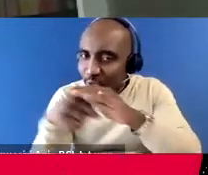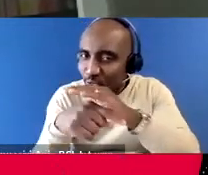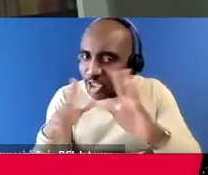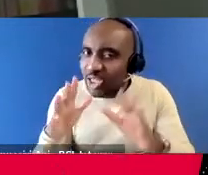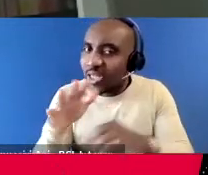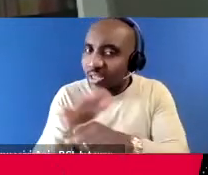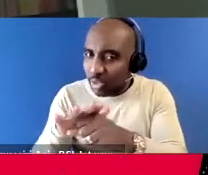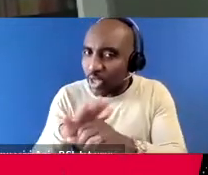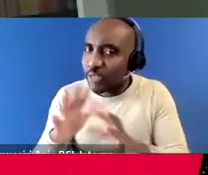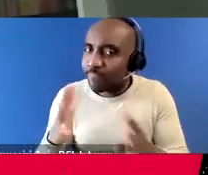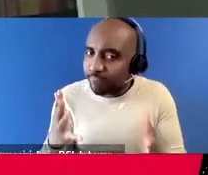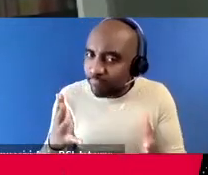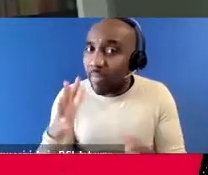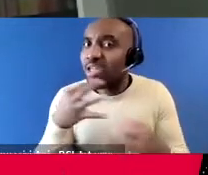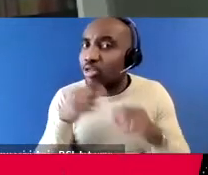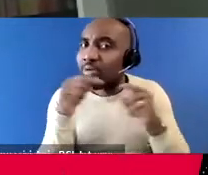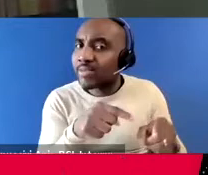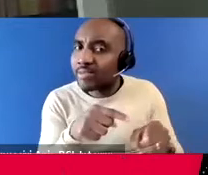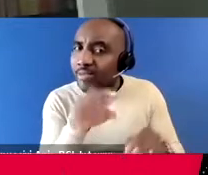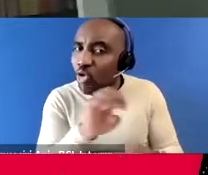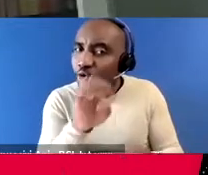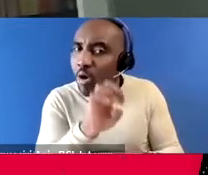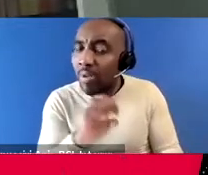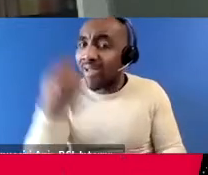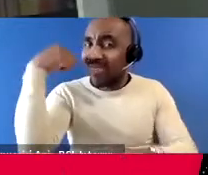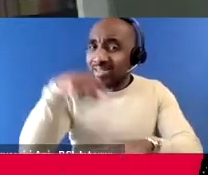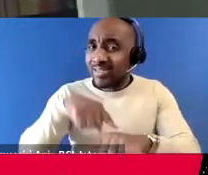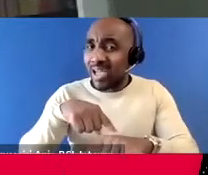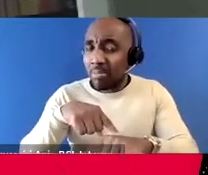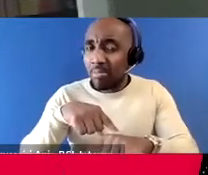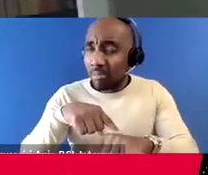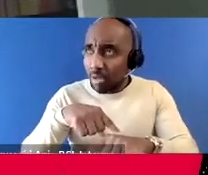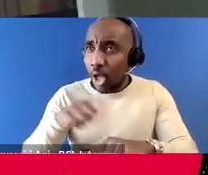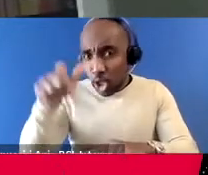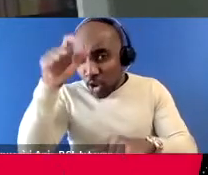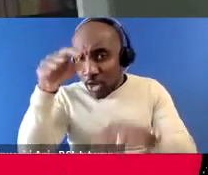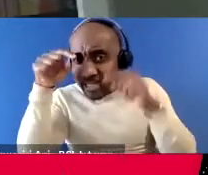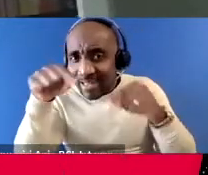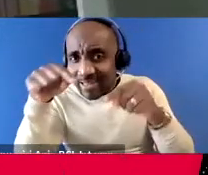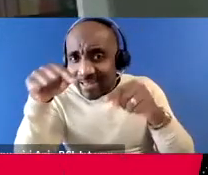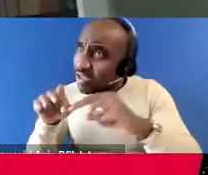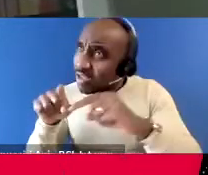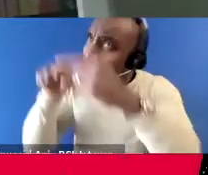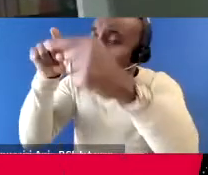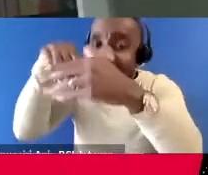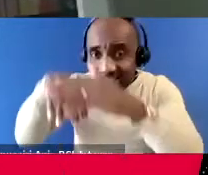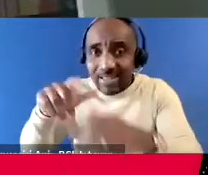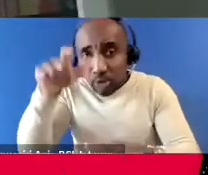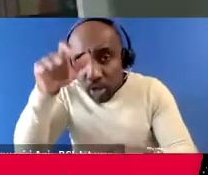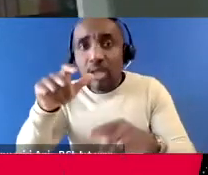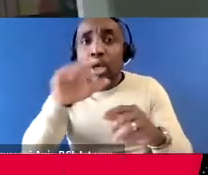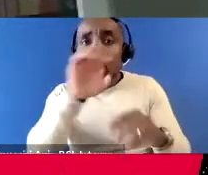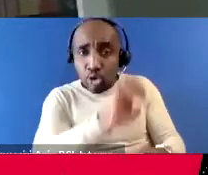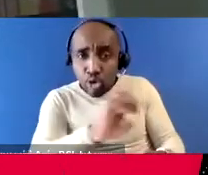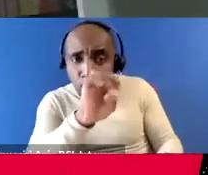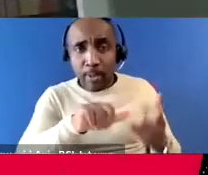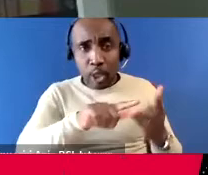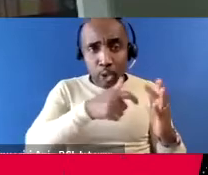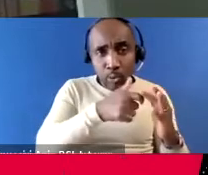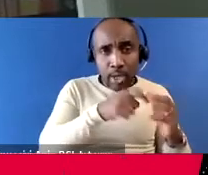the refugee situation, but during this time, there were huge protests against Turkey's attacks, both in Turkey and across Europe and in the UK.